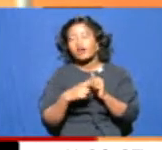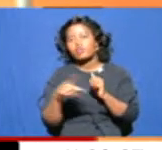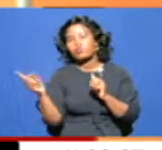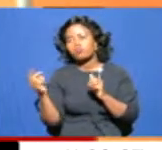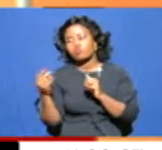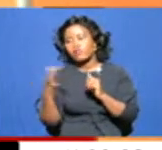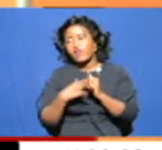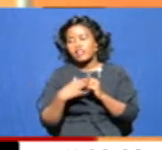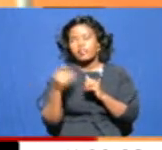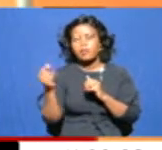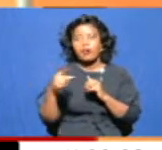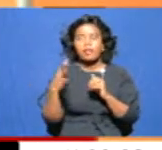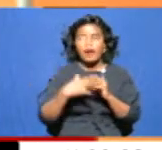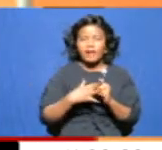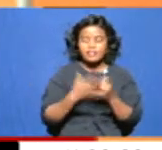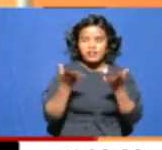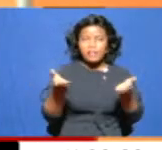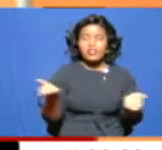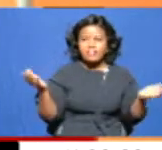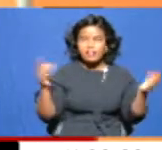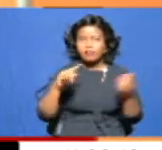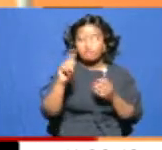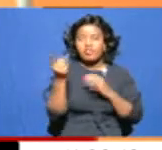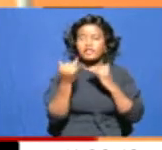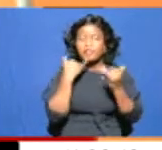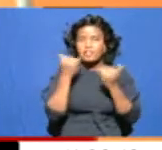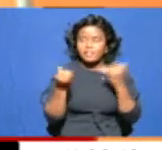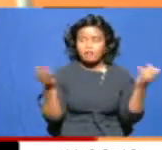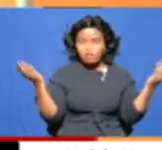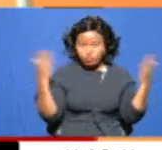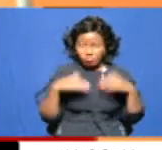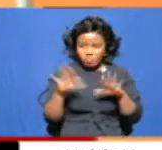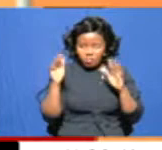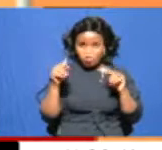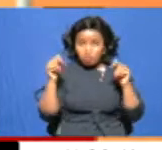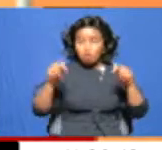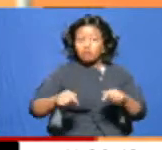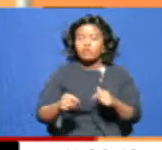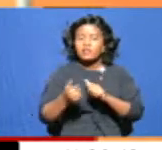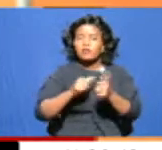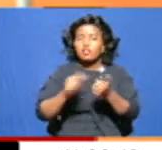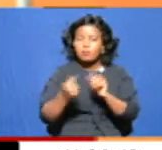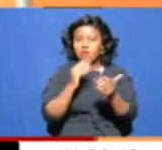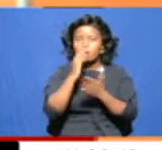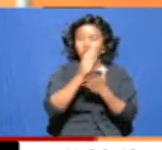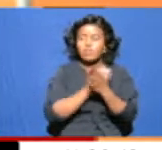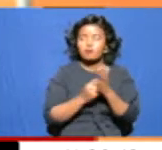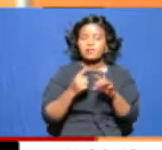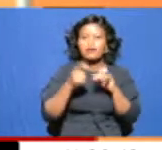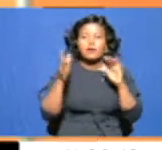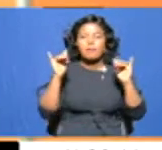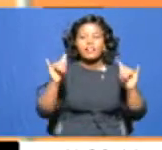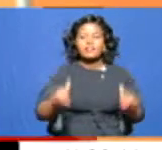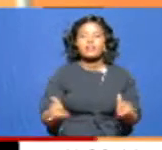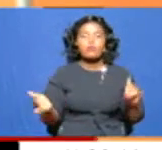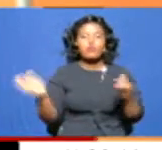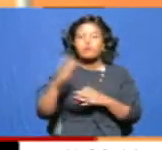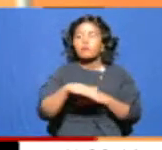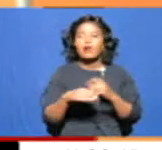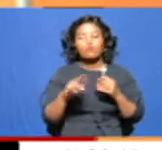to the end of the first segment on today's edition of Sports Check. But don't go too far. We're going to be back shortly with the